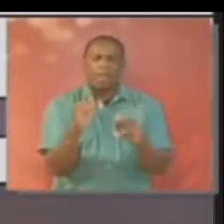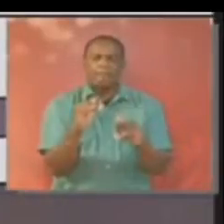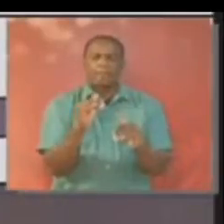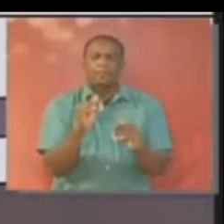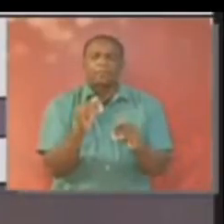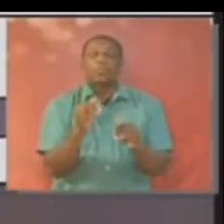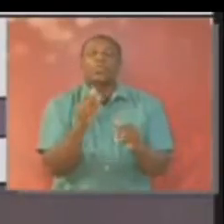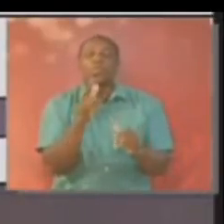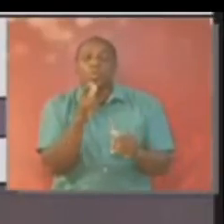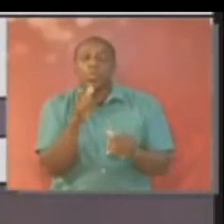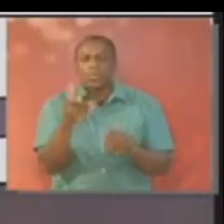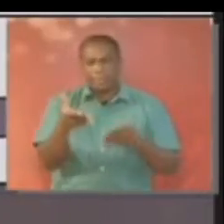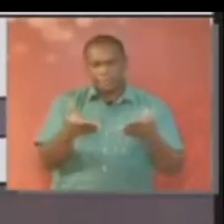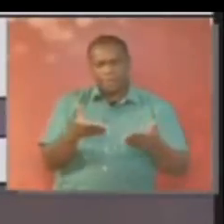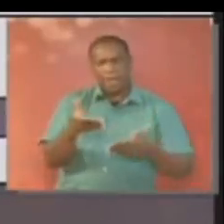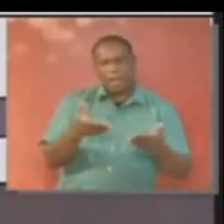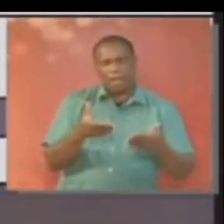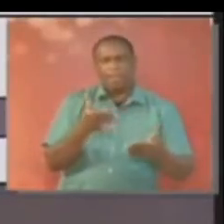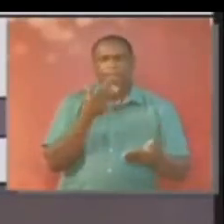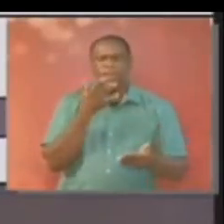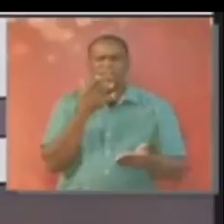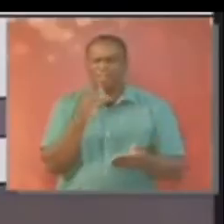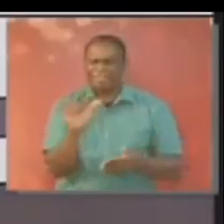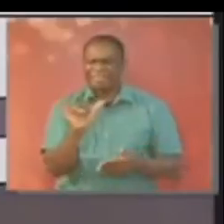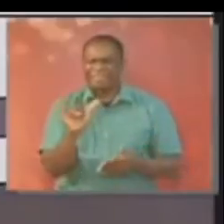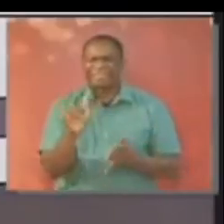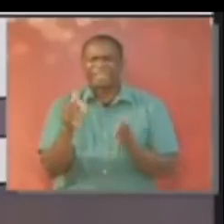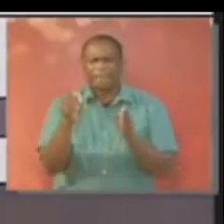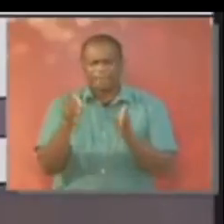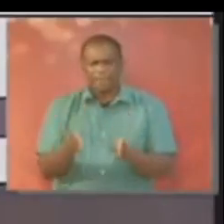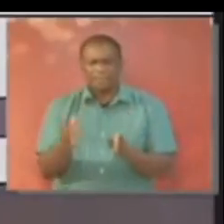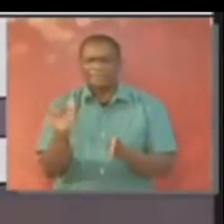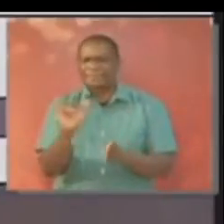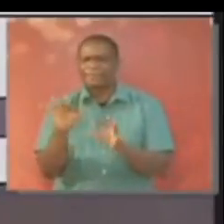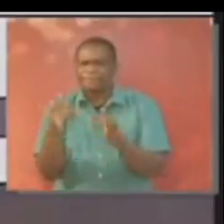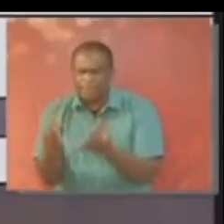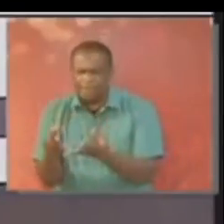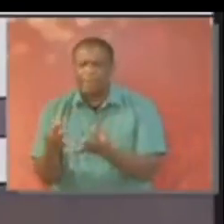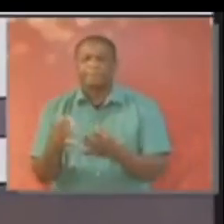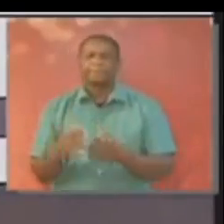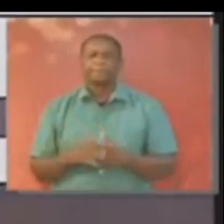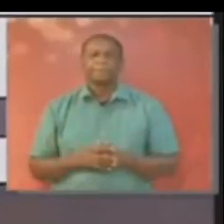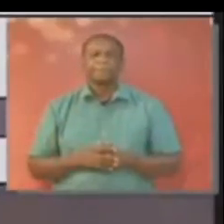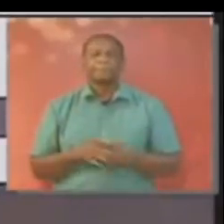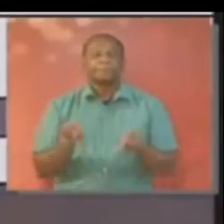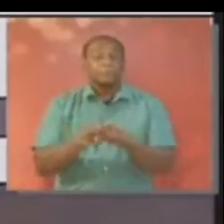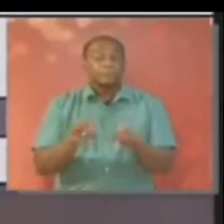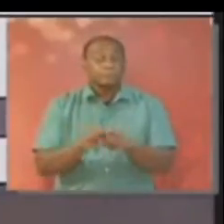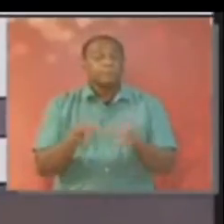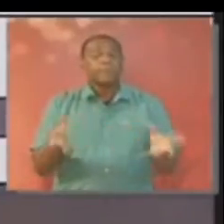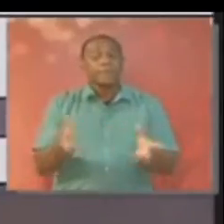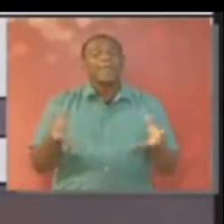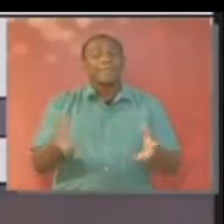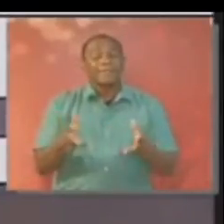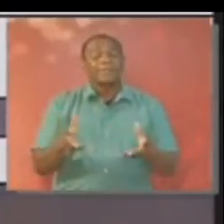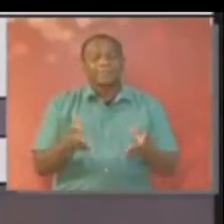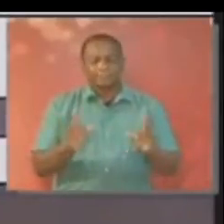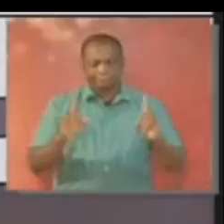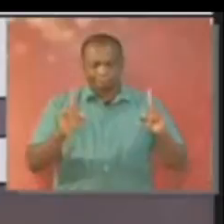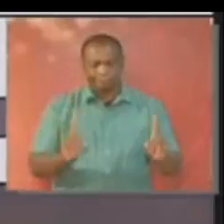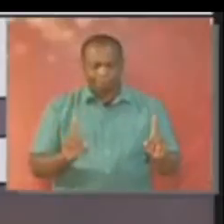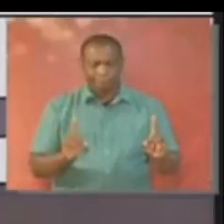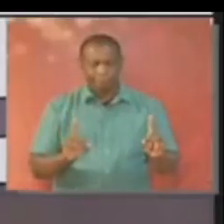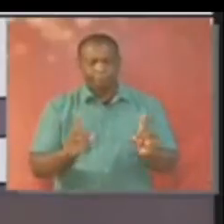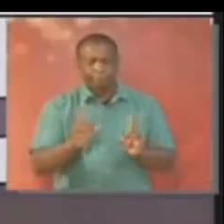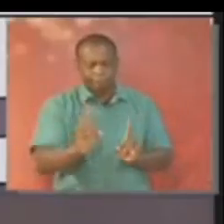ball now that it's Christmas and it's vacation time. So continue to also encourage social distancing if you do have the one or two kids coming